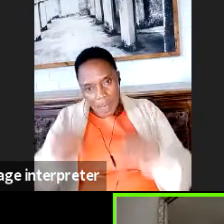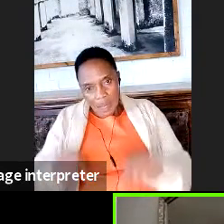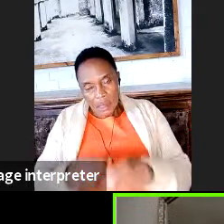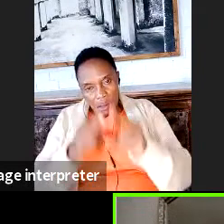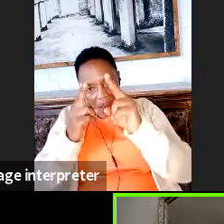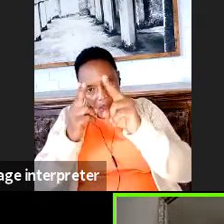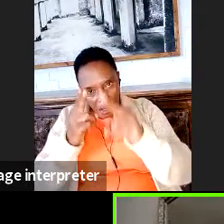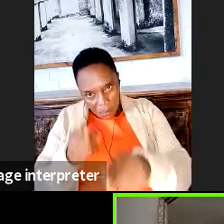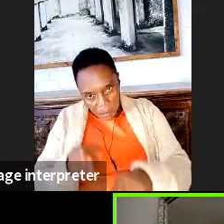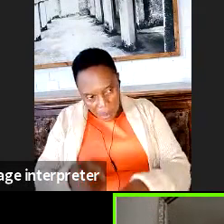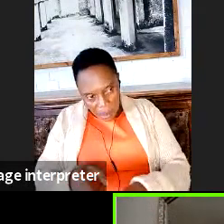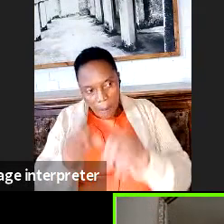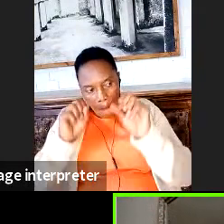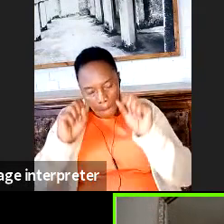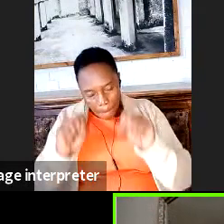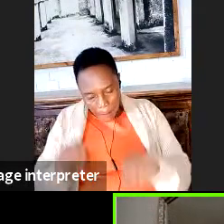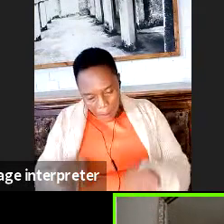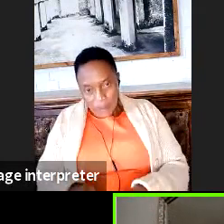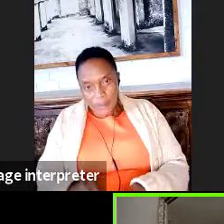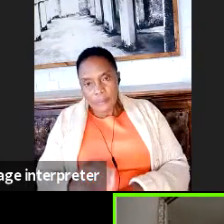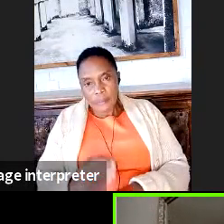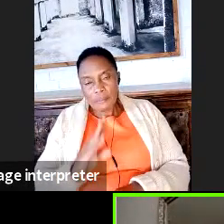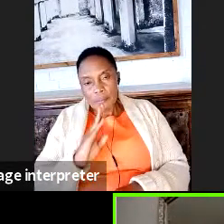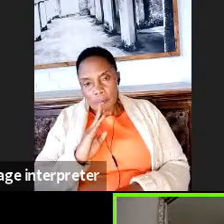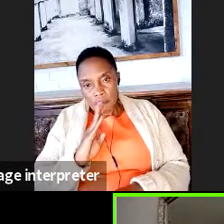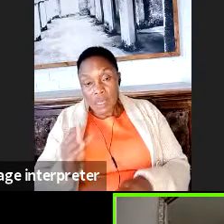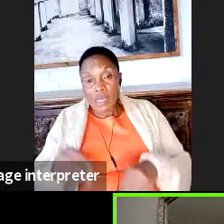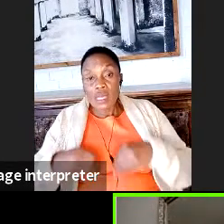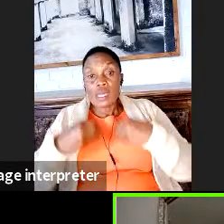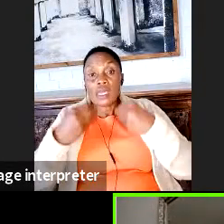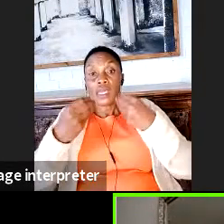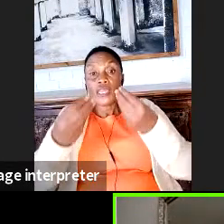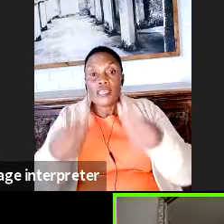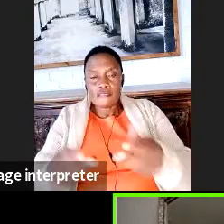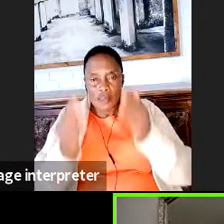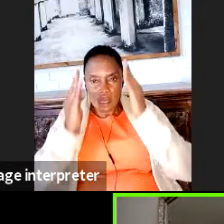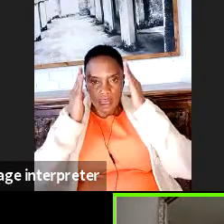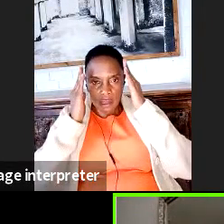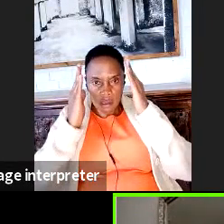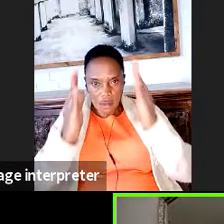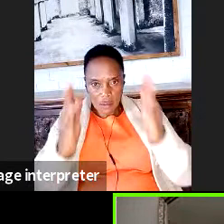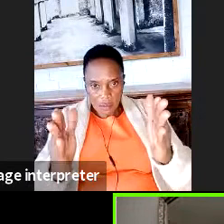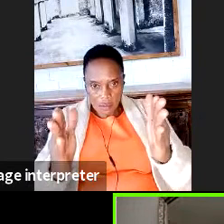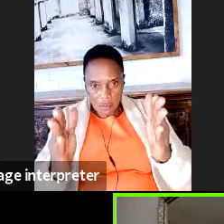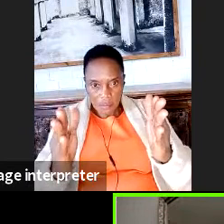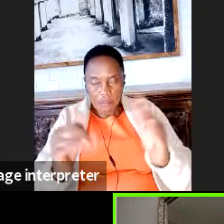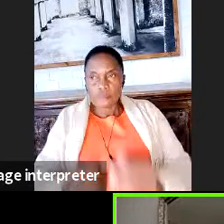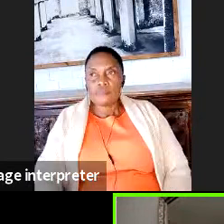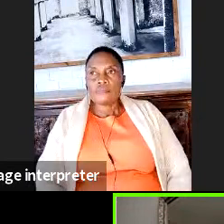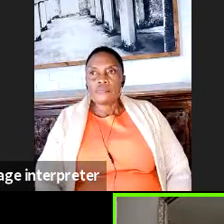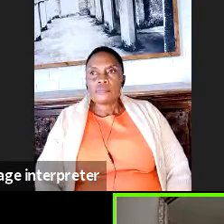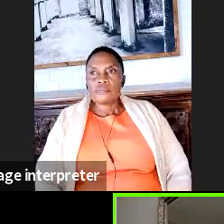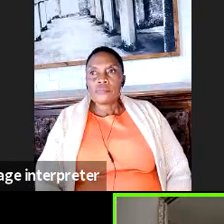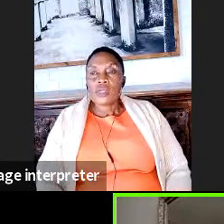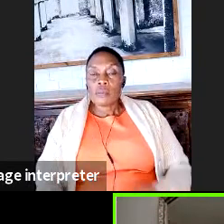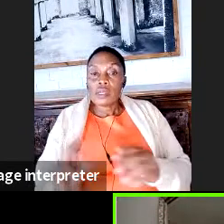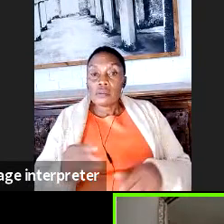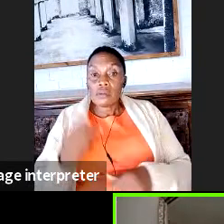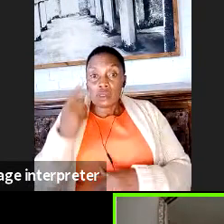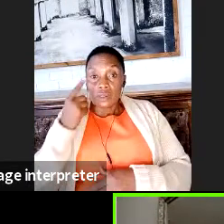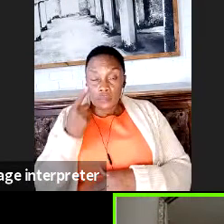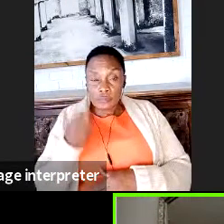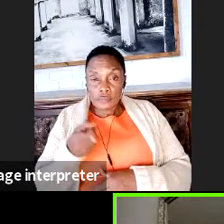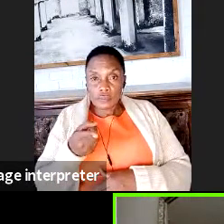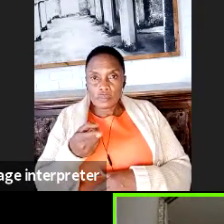they must be be given attention, just in everything else. What we found out is that,